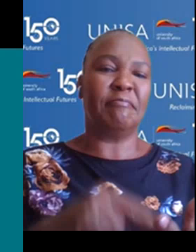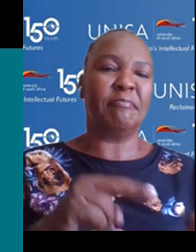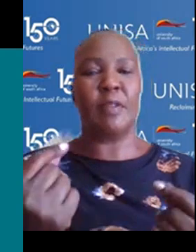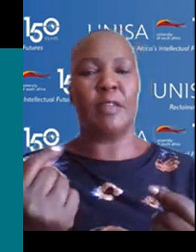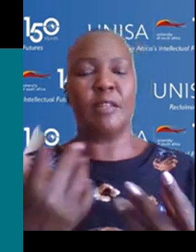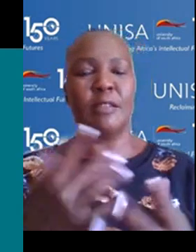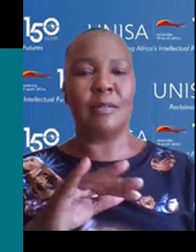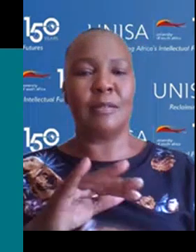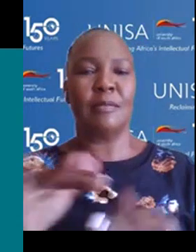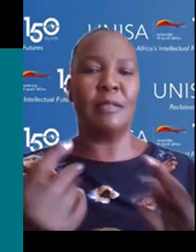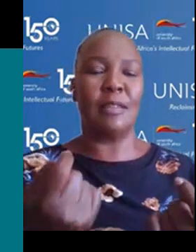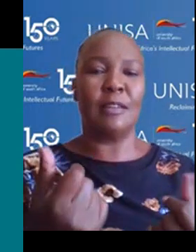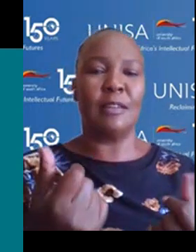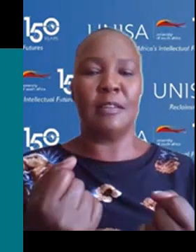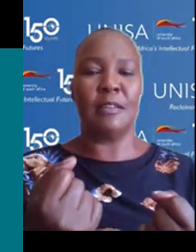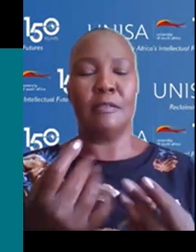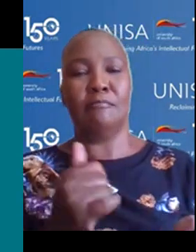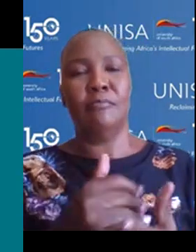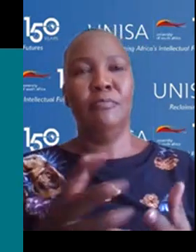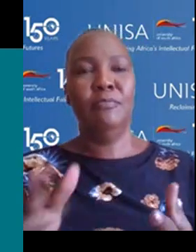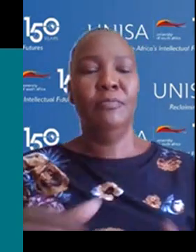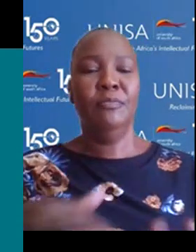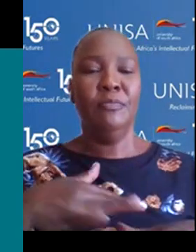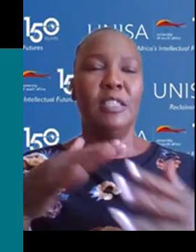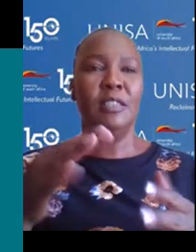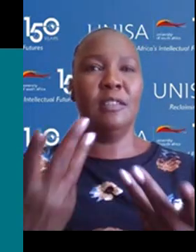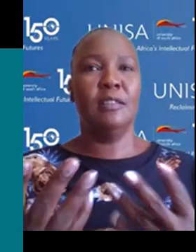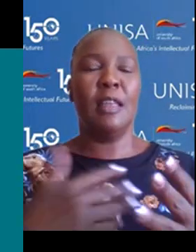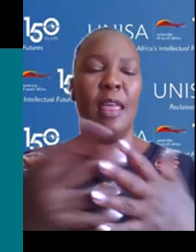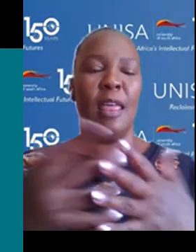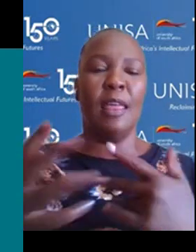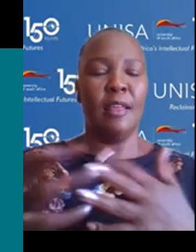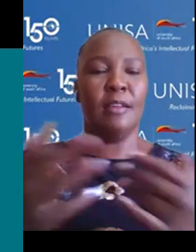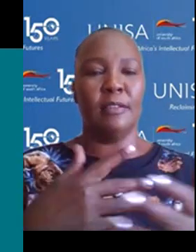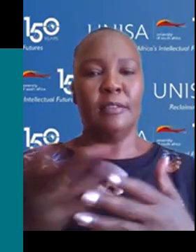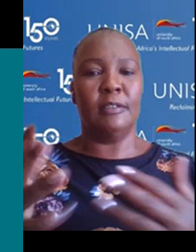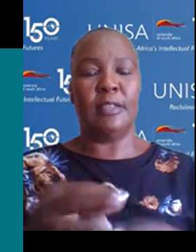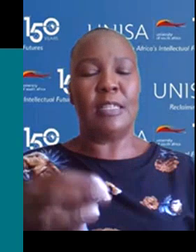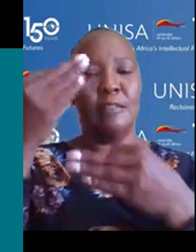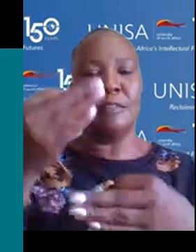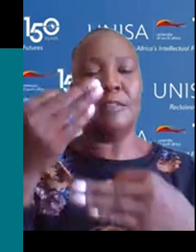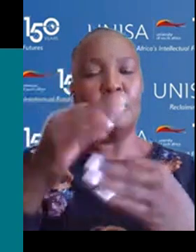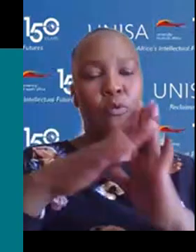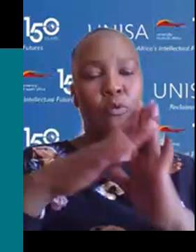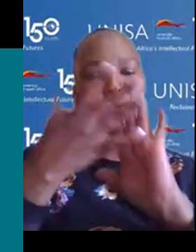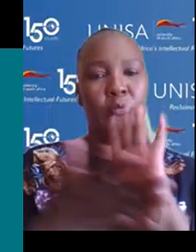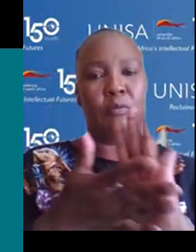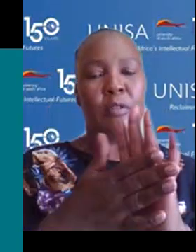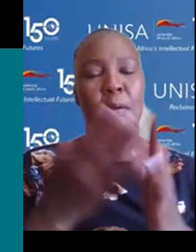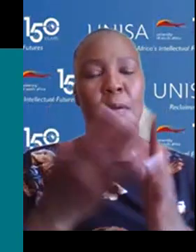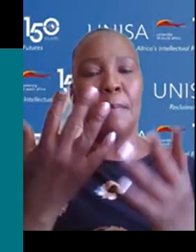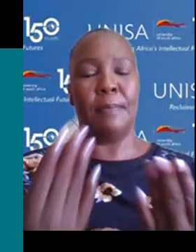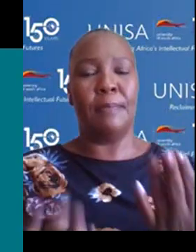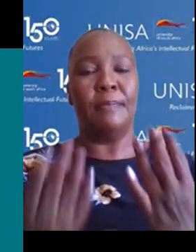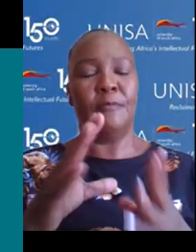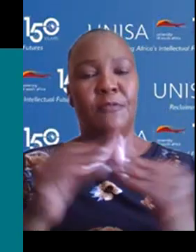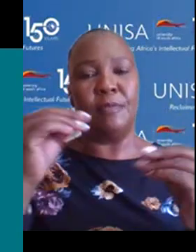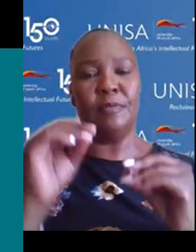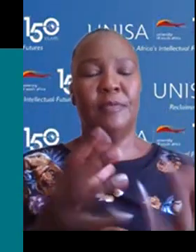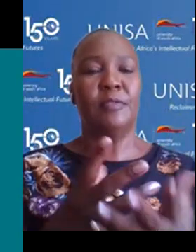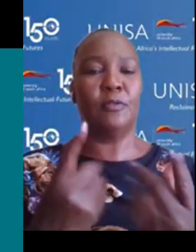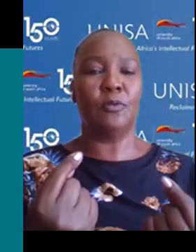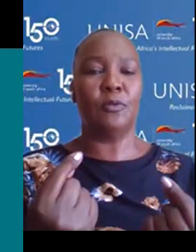done so far. Richard, if there's any poll that they must still complete, hopefully they've completed the polls. So we're going to give